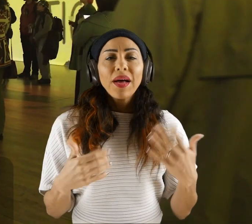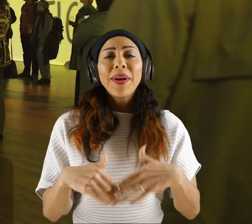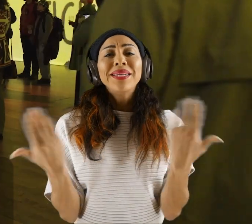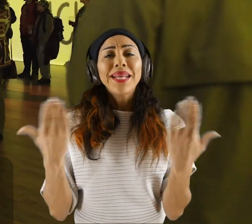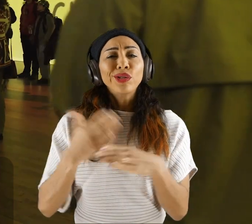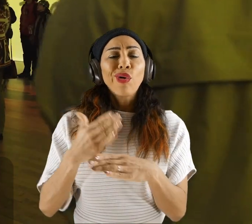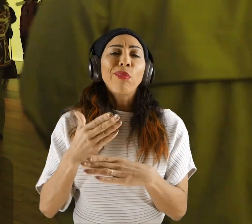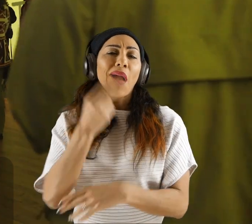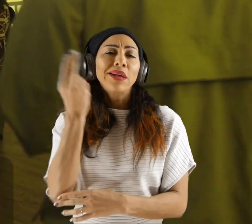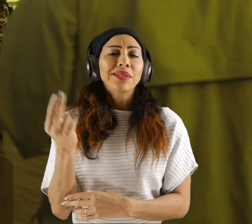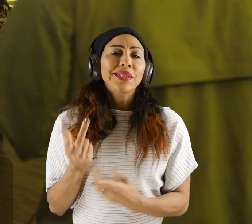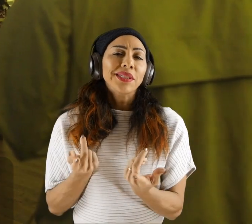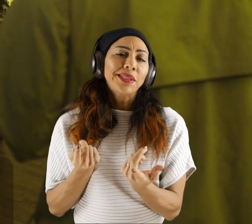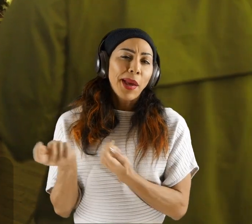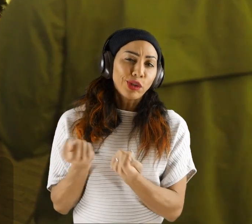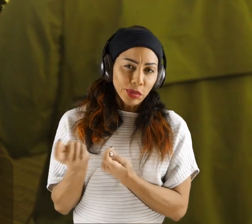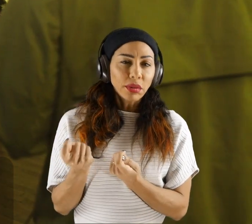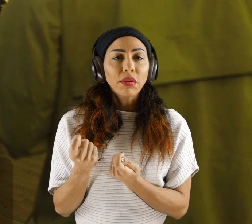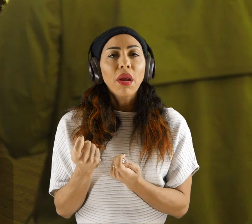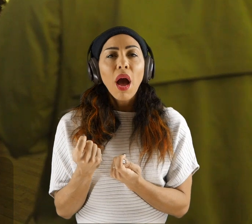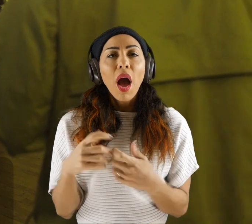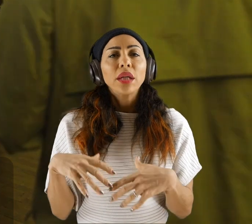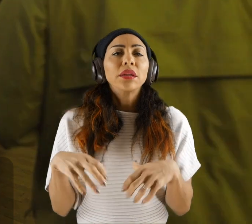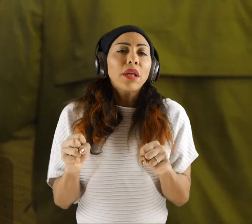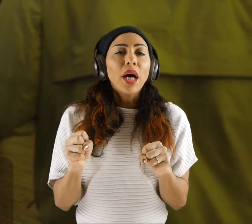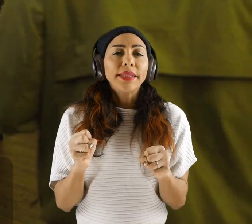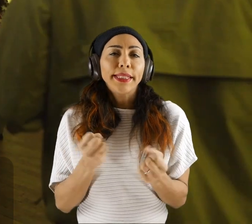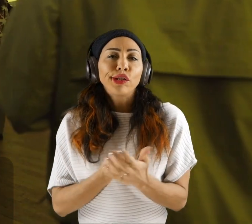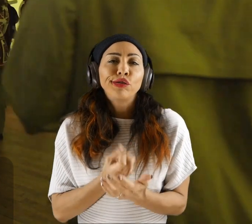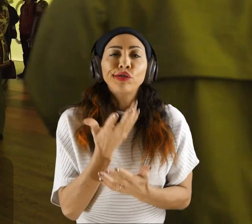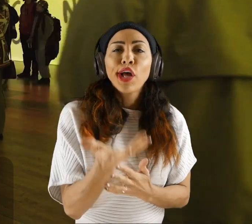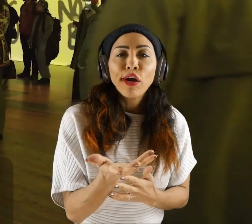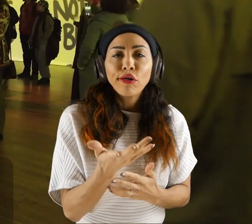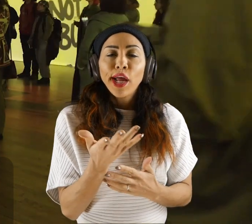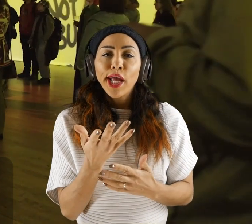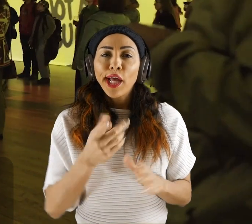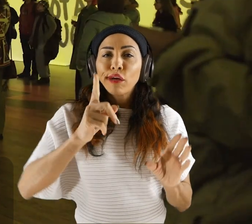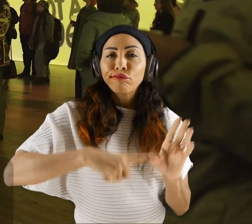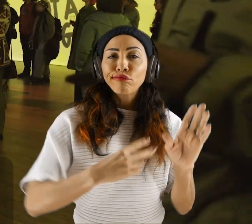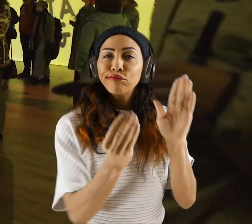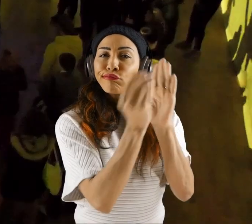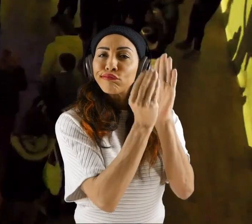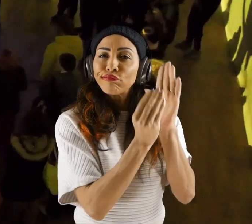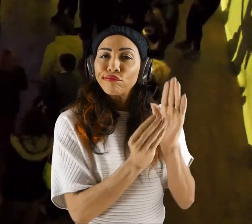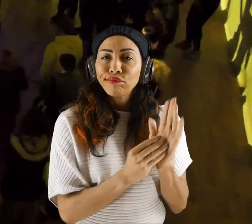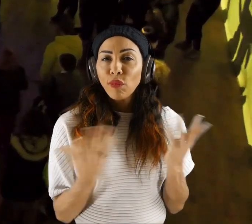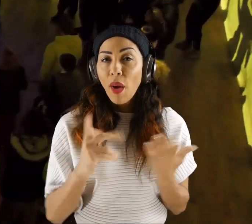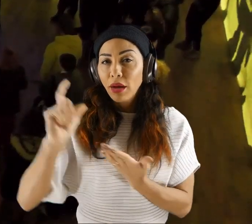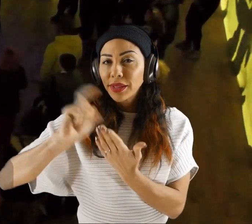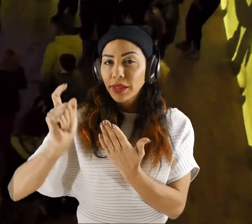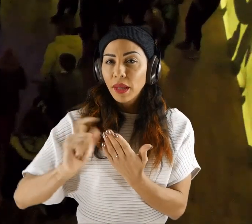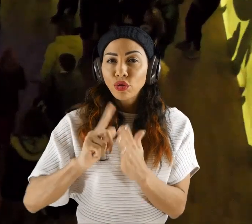My kind of day job is in artist management, but I began sharing these kind of post-it note style things on